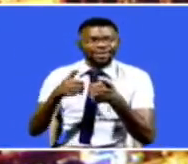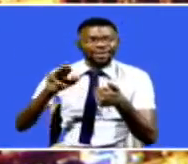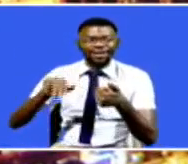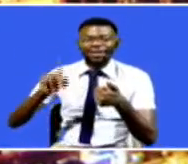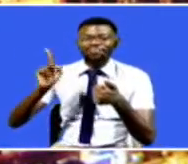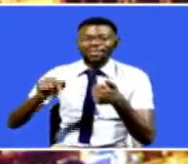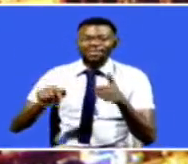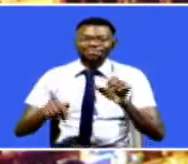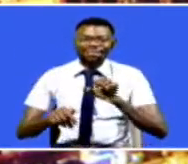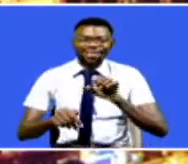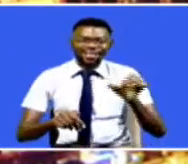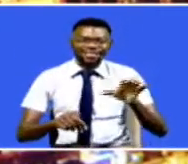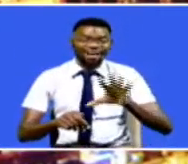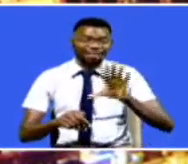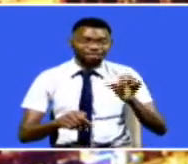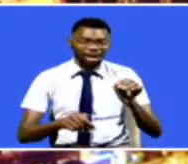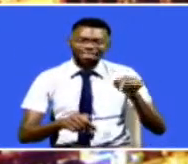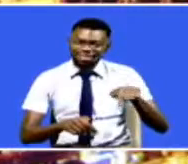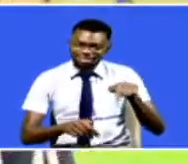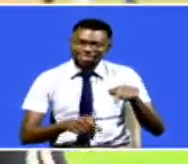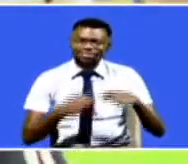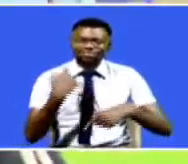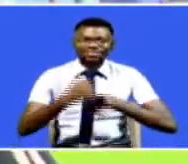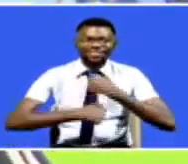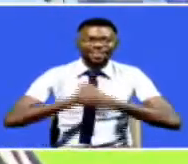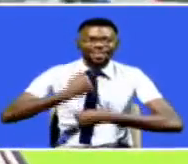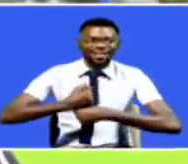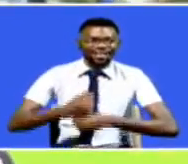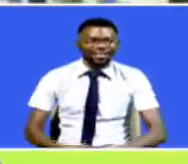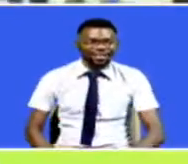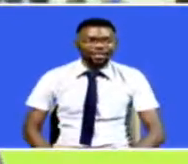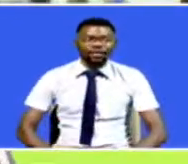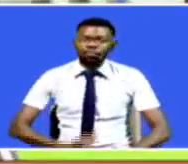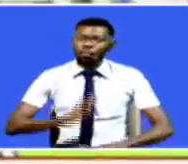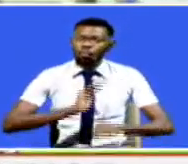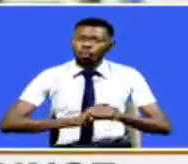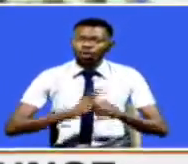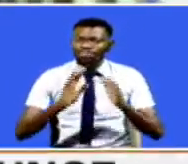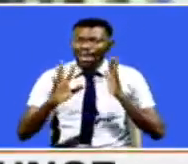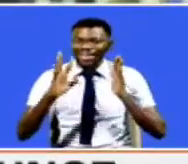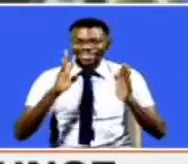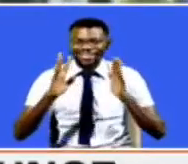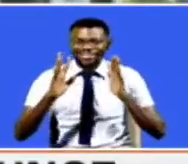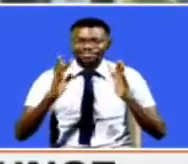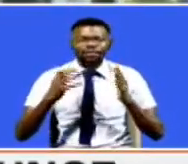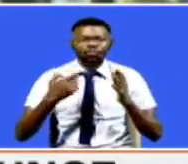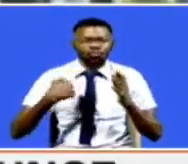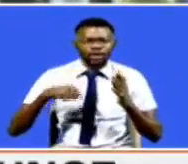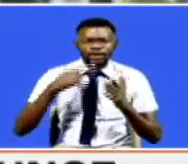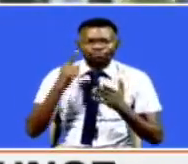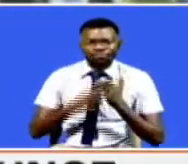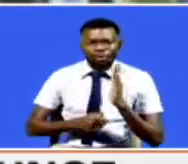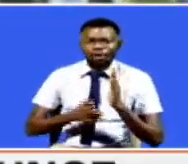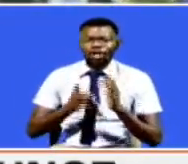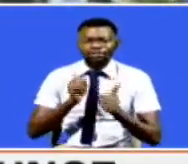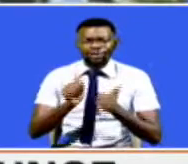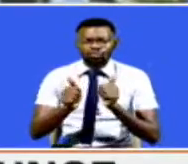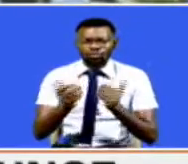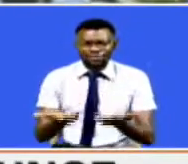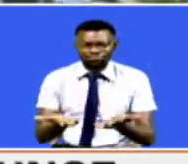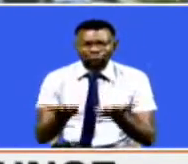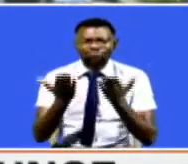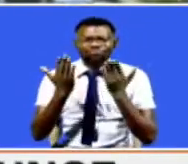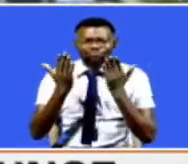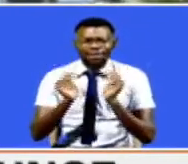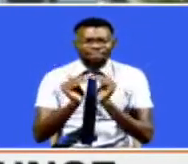ukanda wa Afrika Mashariki mwaka huu. Very good initiative, and we said let's make sports great again, and by so doing